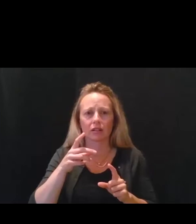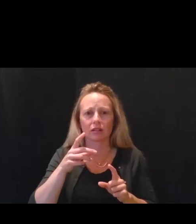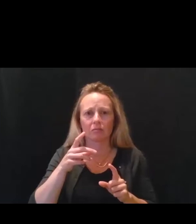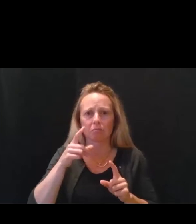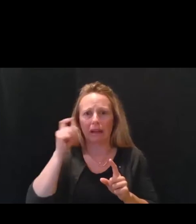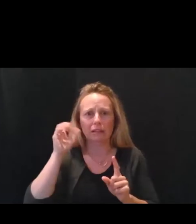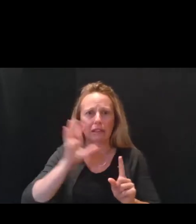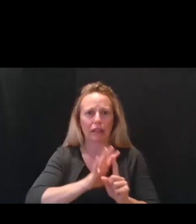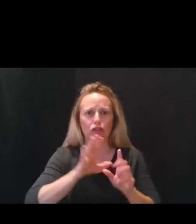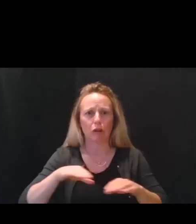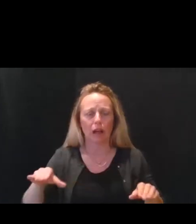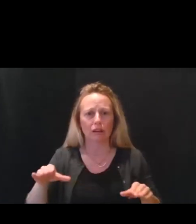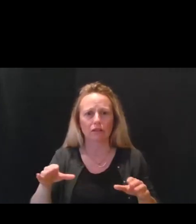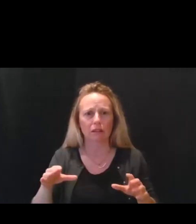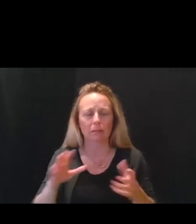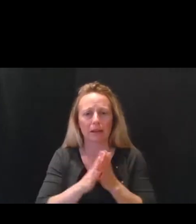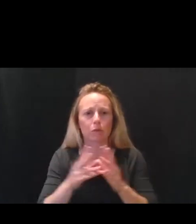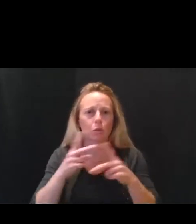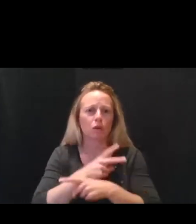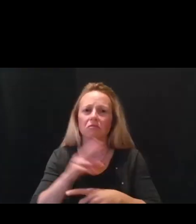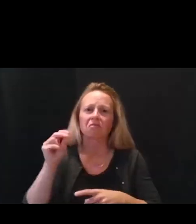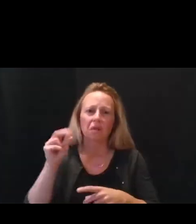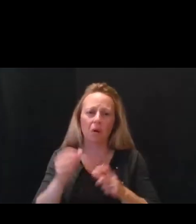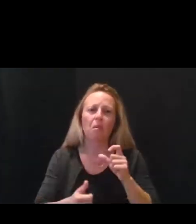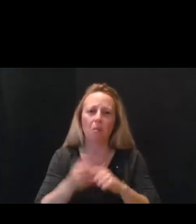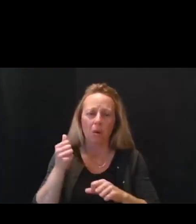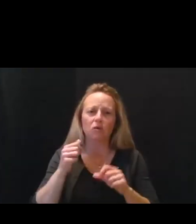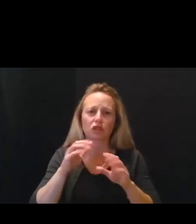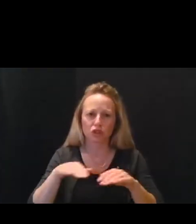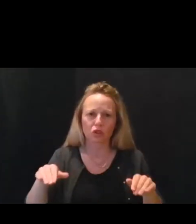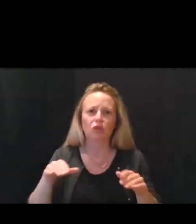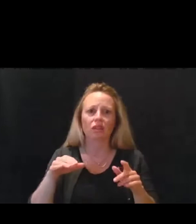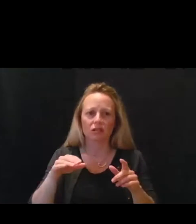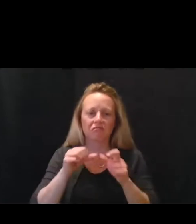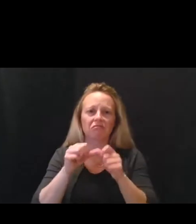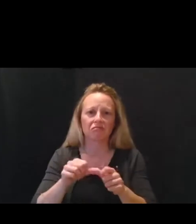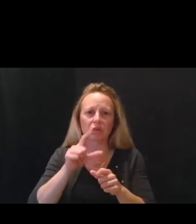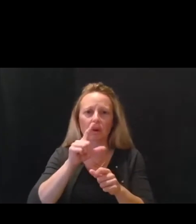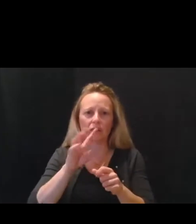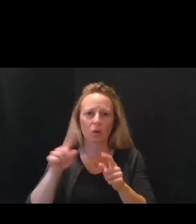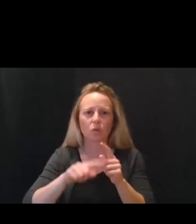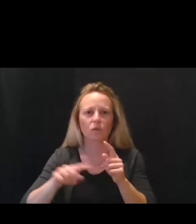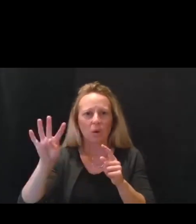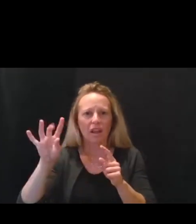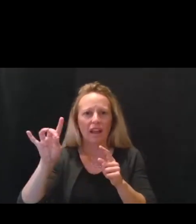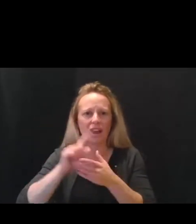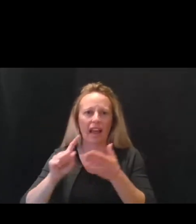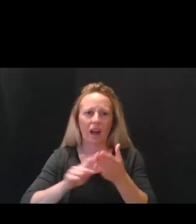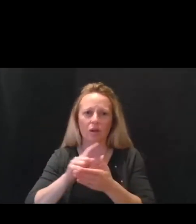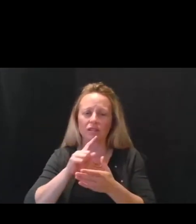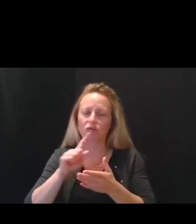did just fine. Most of our patients actually have been sick for no longer than 24 to 48 hours, which is really nice to